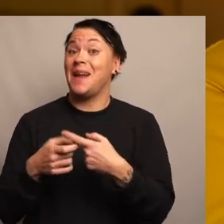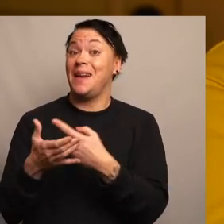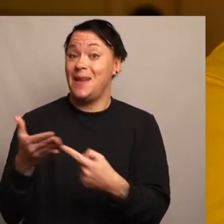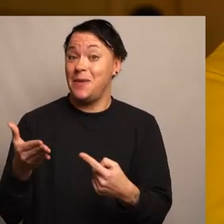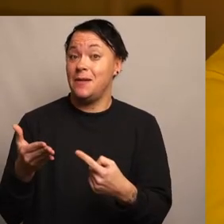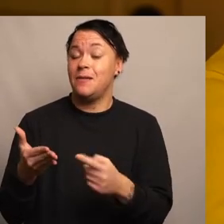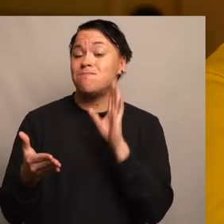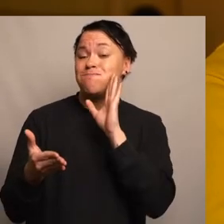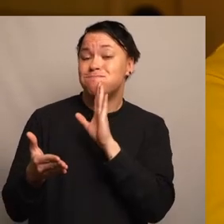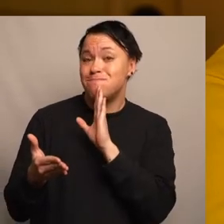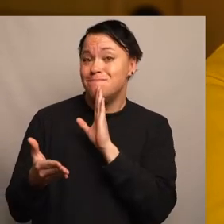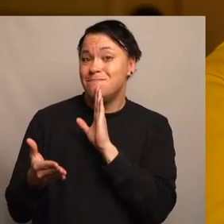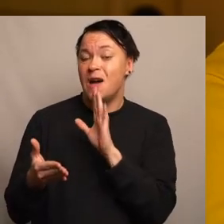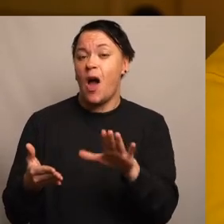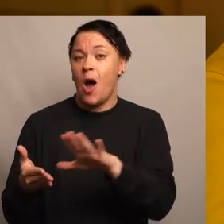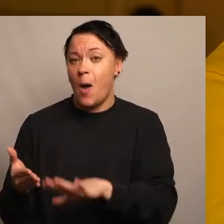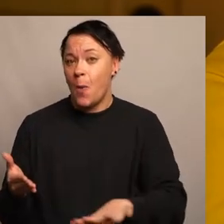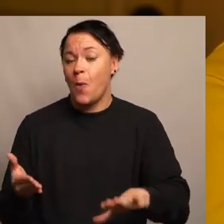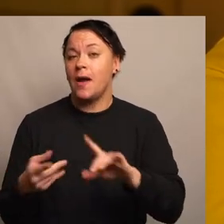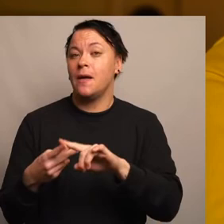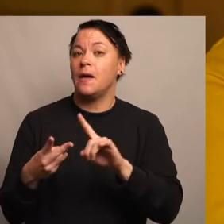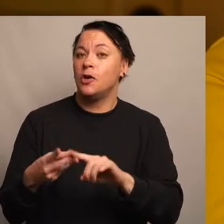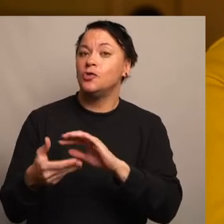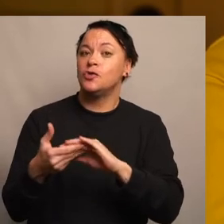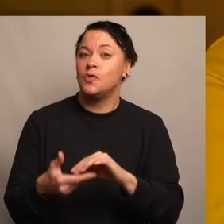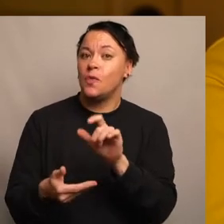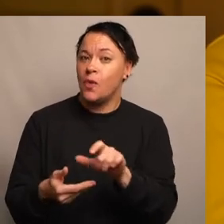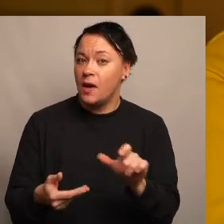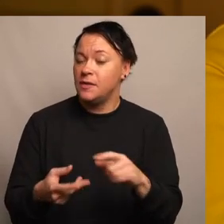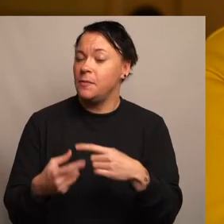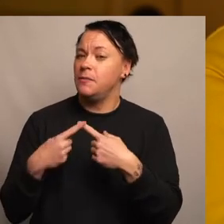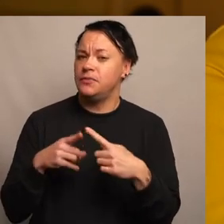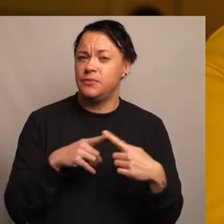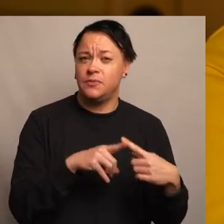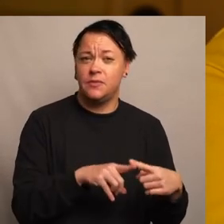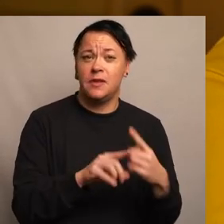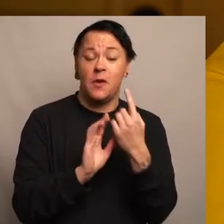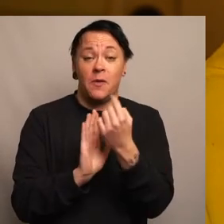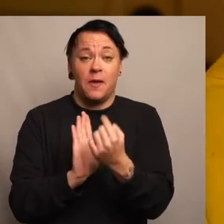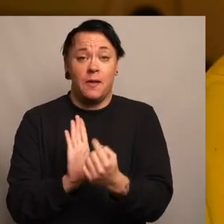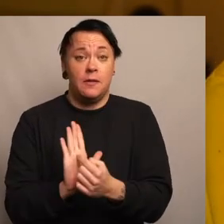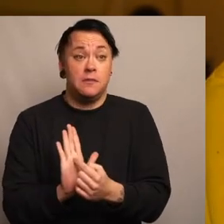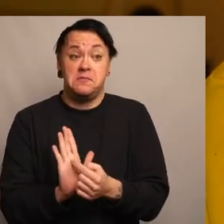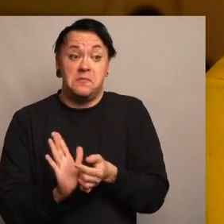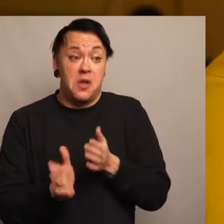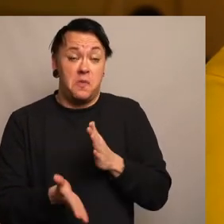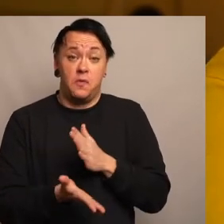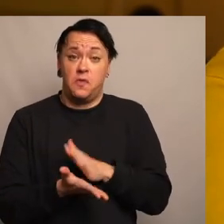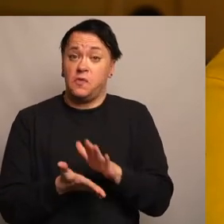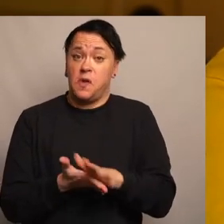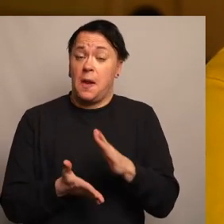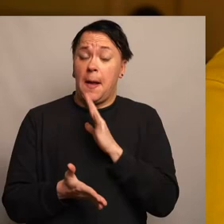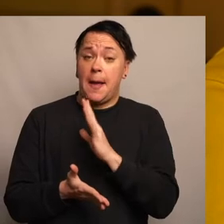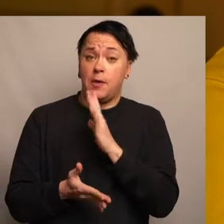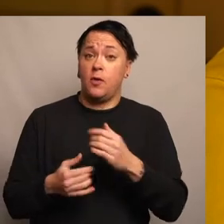who's your relative. They will find connection. So this is make more pressure on them to come out because they many clients told me, I don't